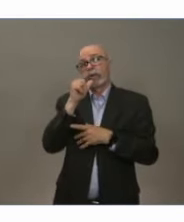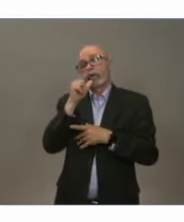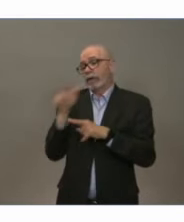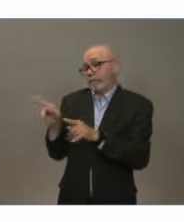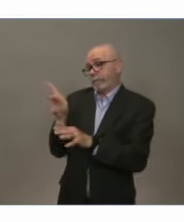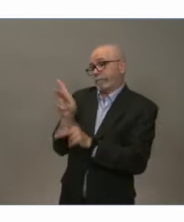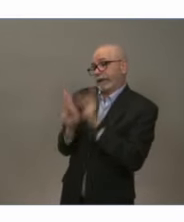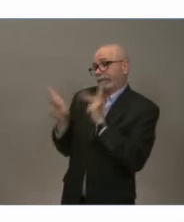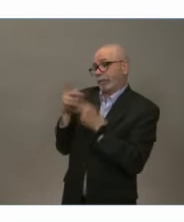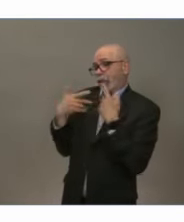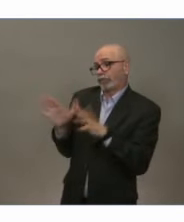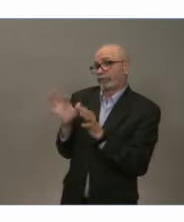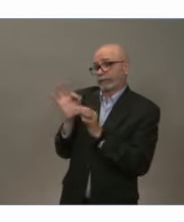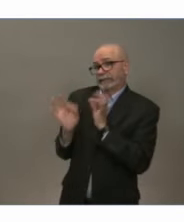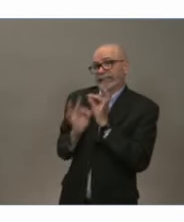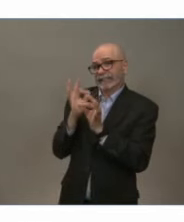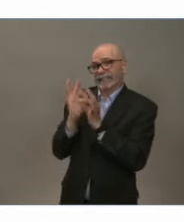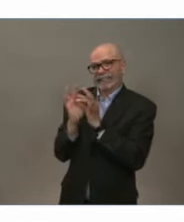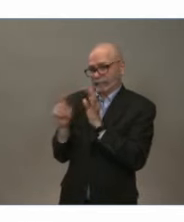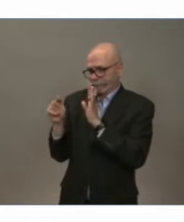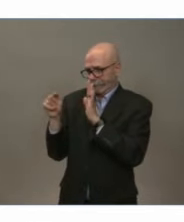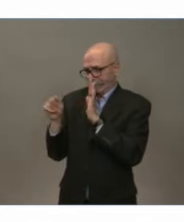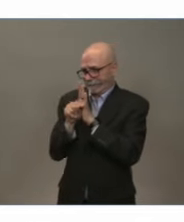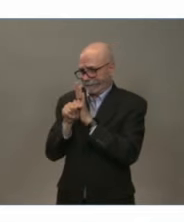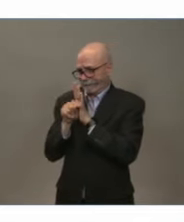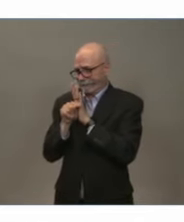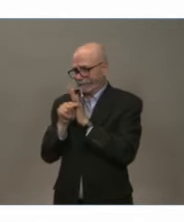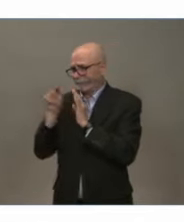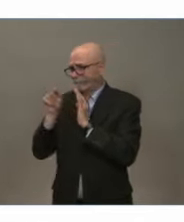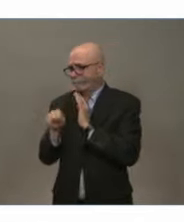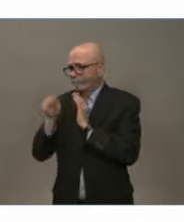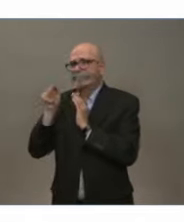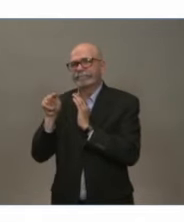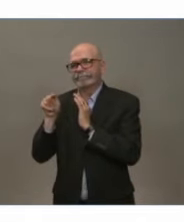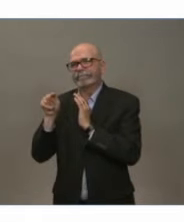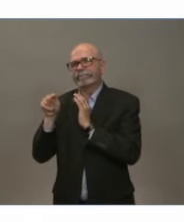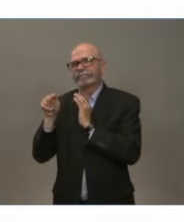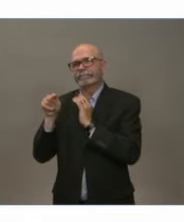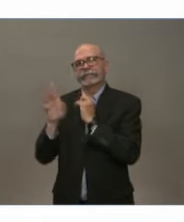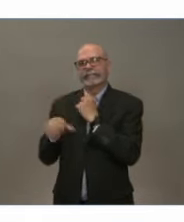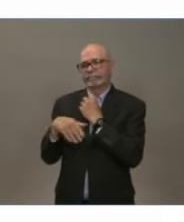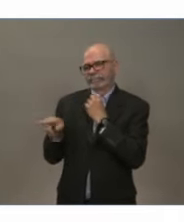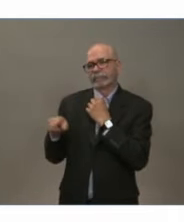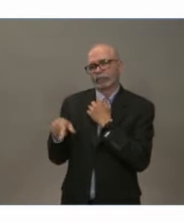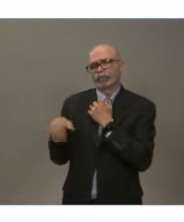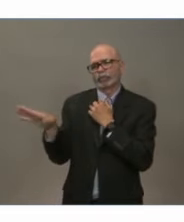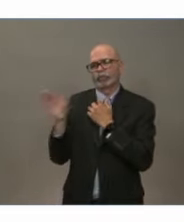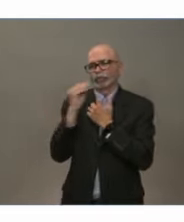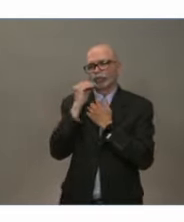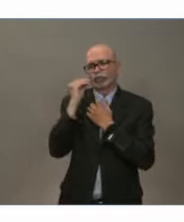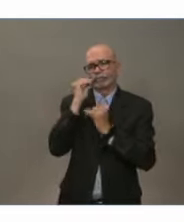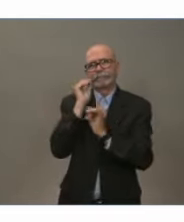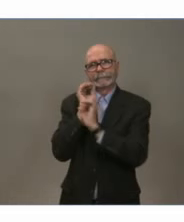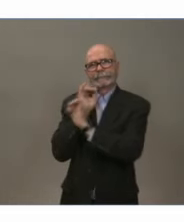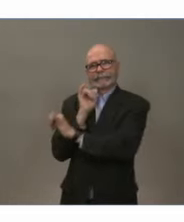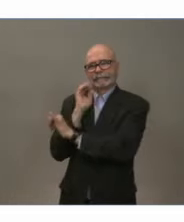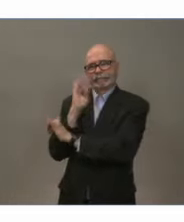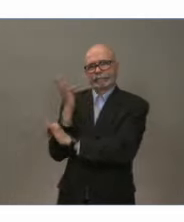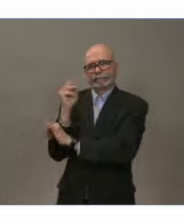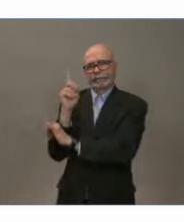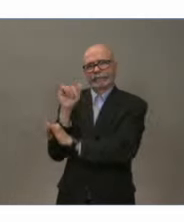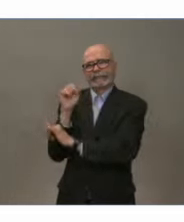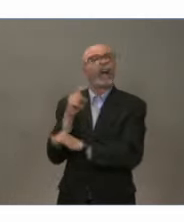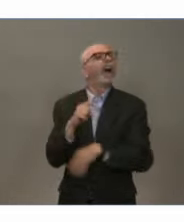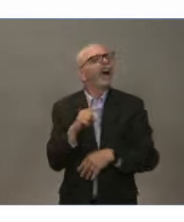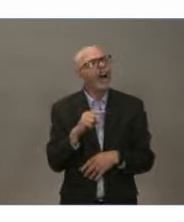but some said they were told to continue to self-isolate for 14 days despite the negative results, while others were told they didn't